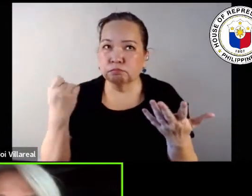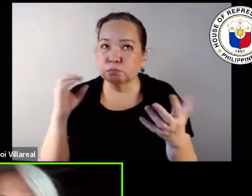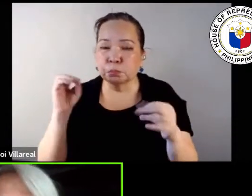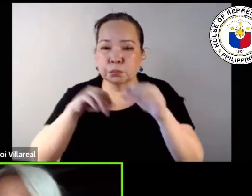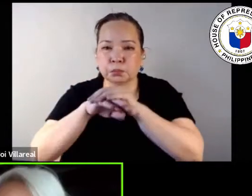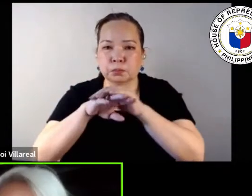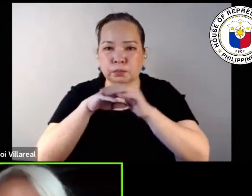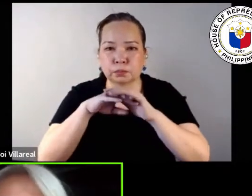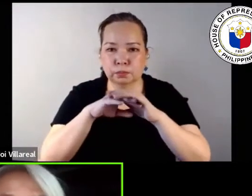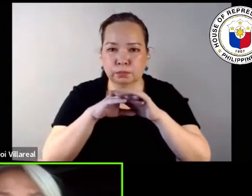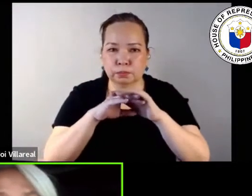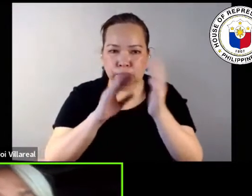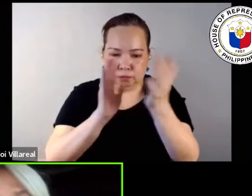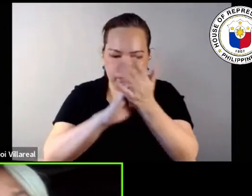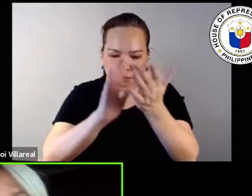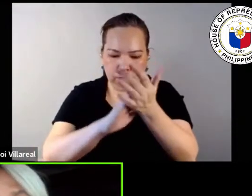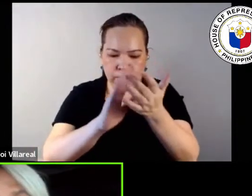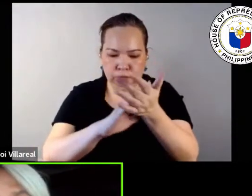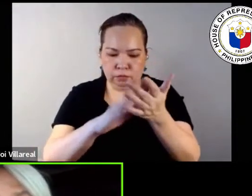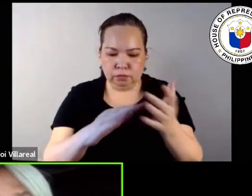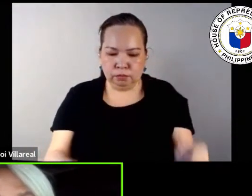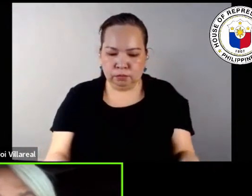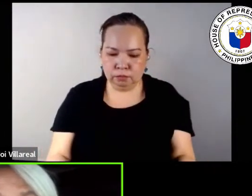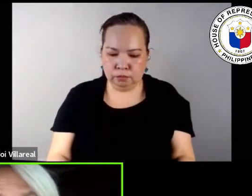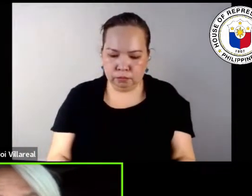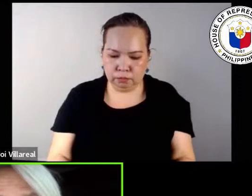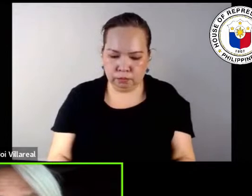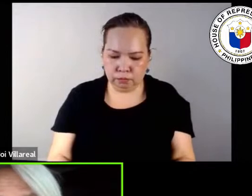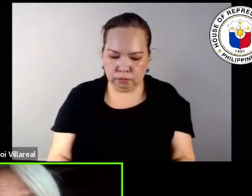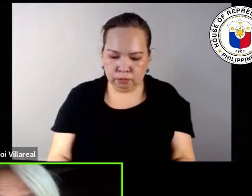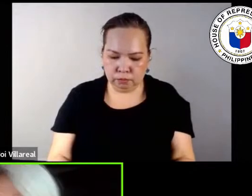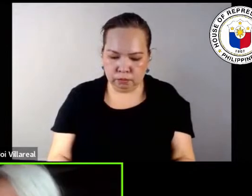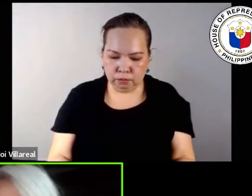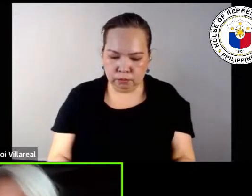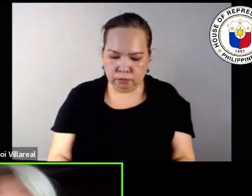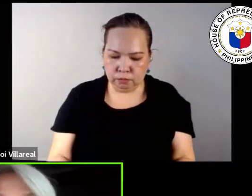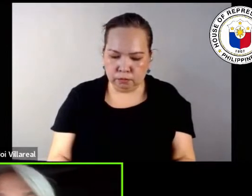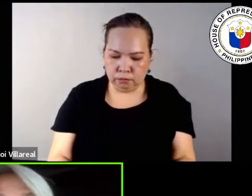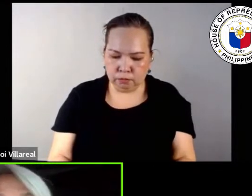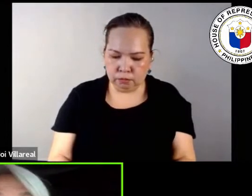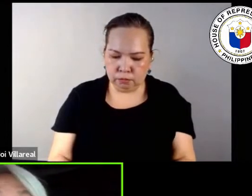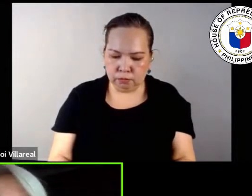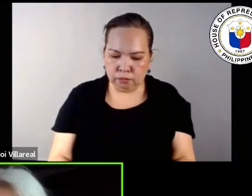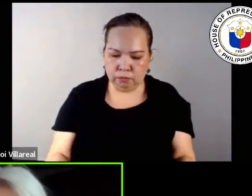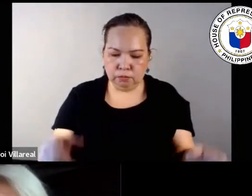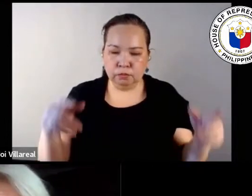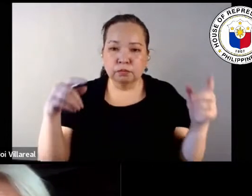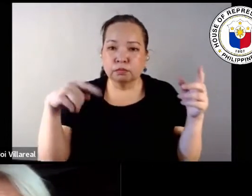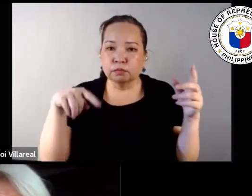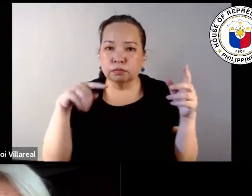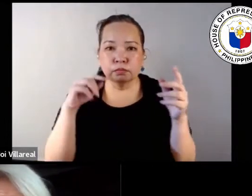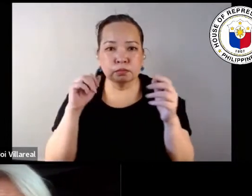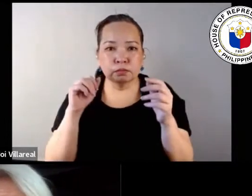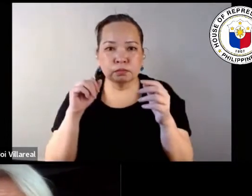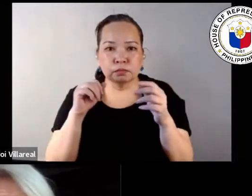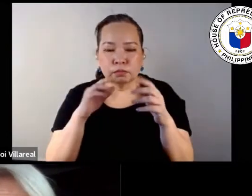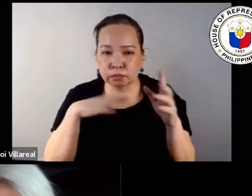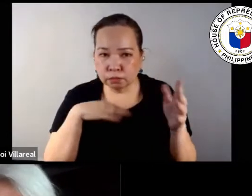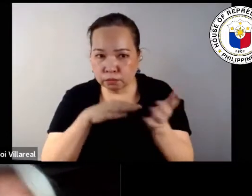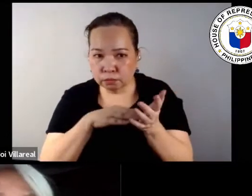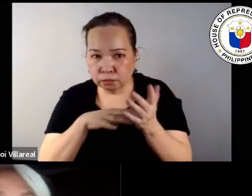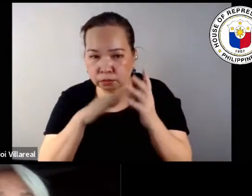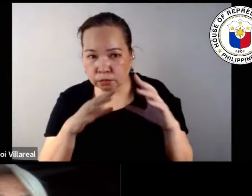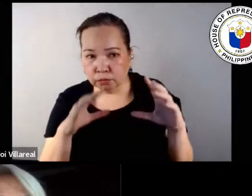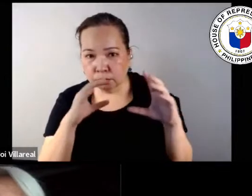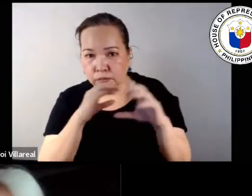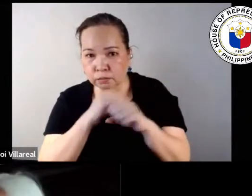paaralan. Nung nakaraan, ayon po sa aming mga datos na kasama namin ng Social Watch Philippines. Sir Martinez, could you wind up? I